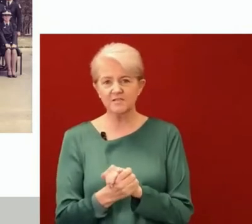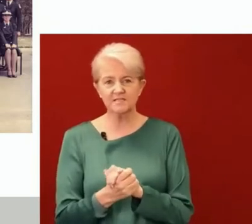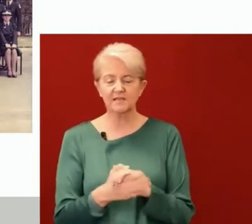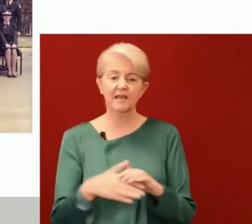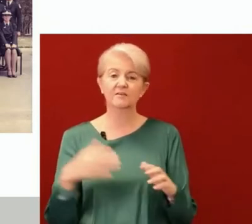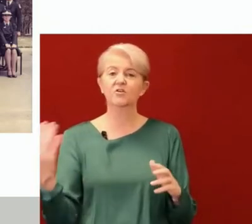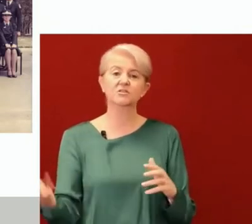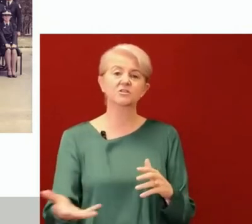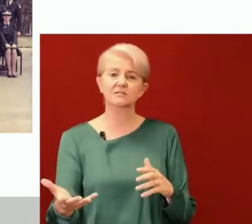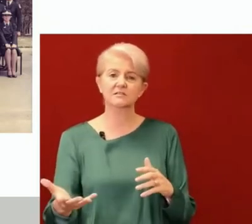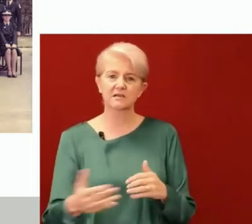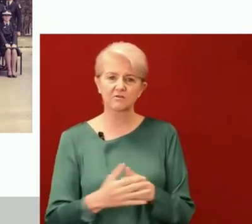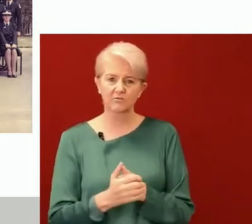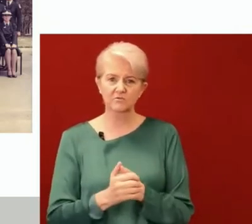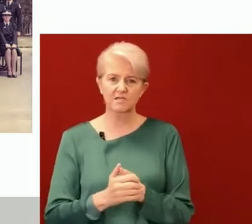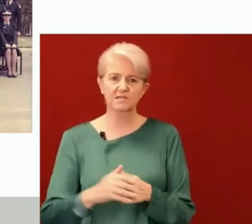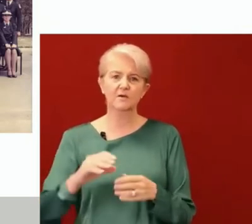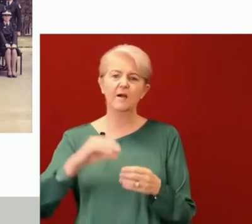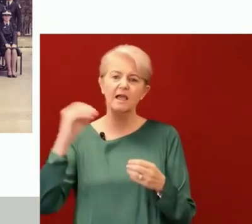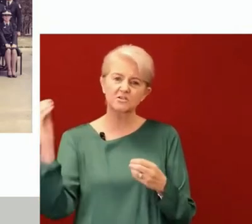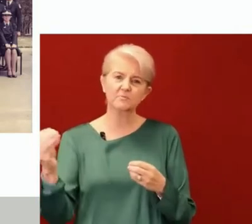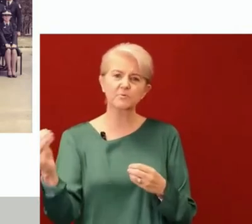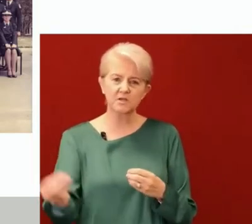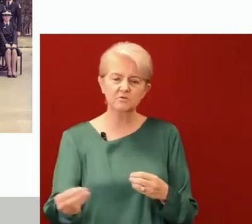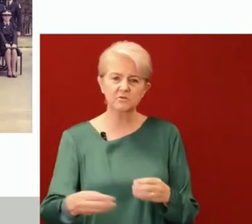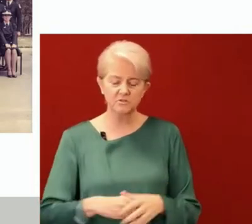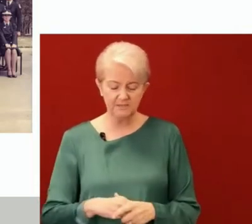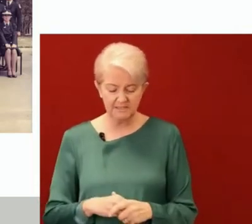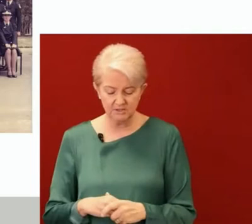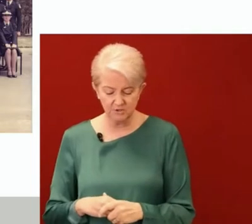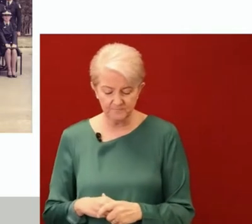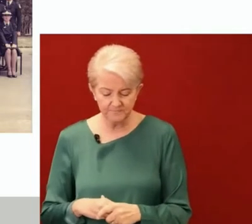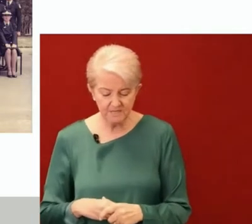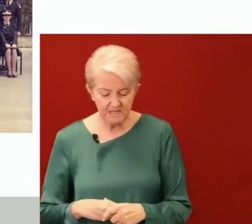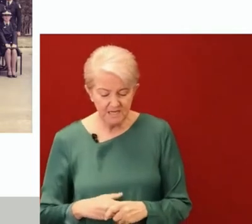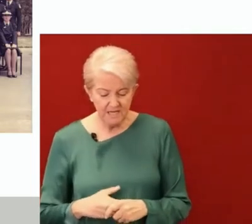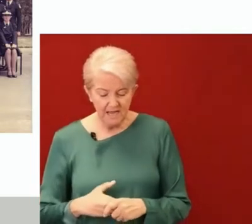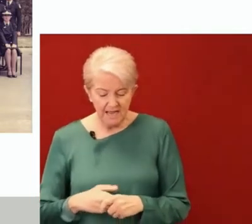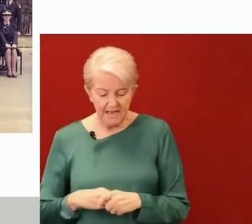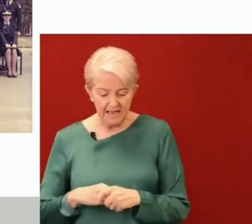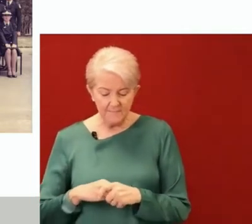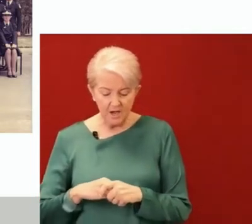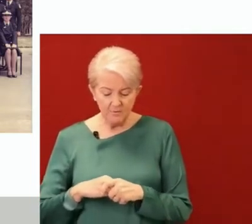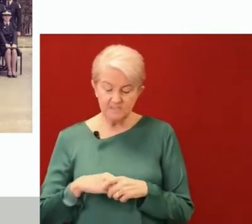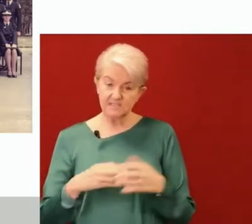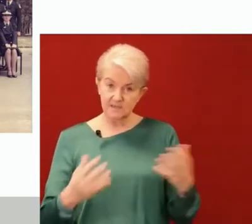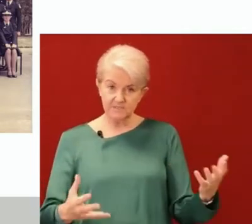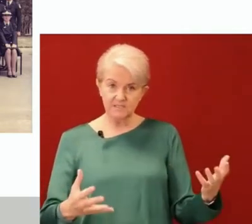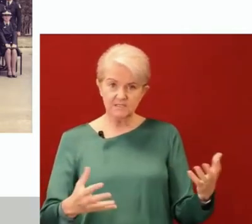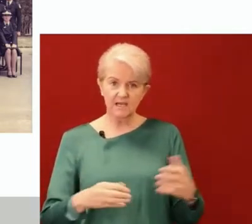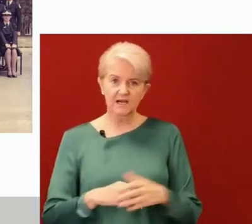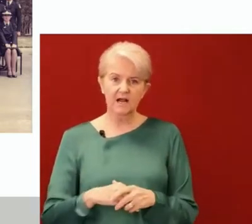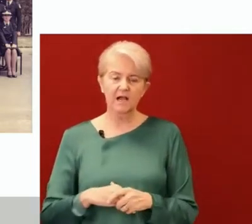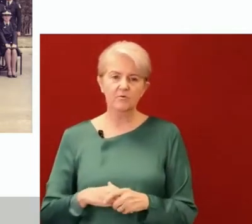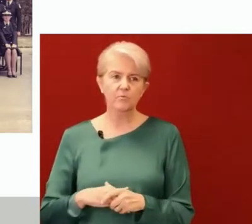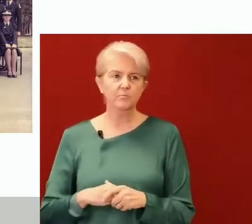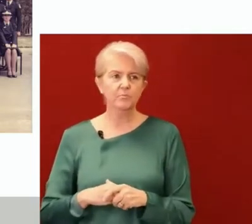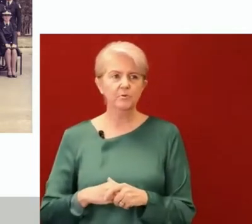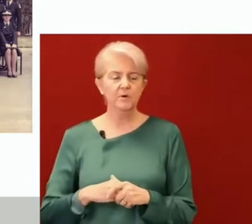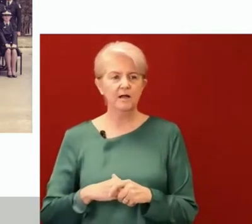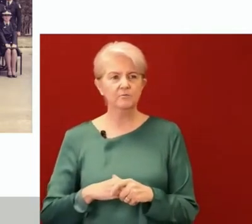window dressing and not just a novelty. They were actually pretty good at doing their job. I was accepted, and